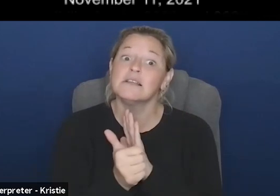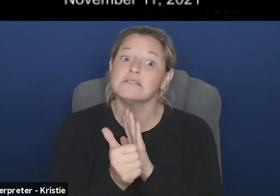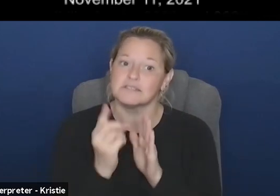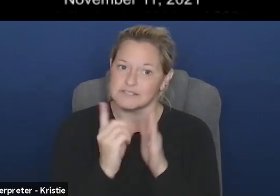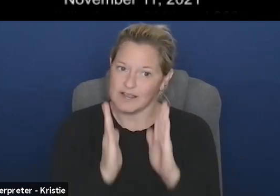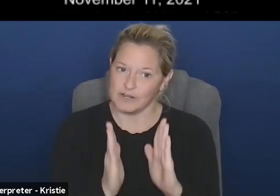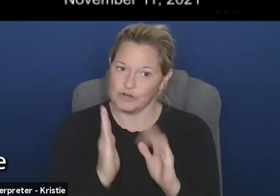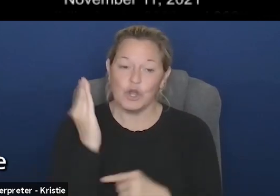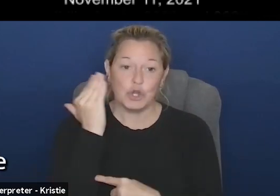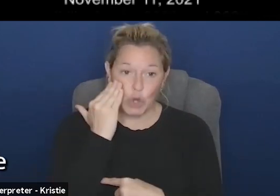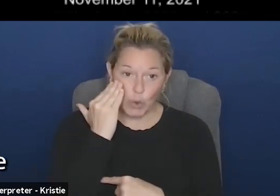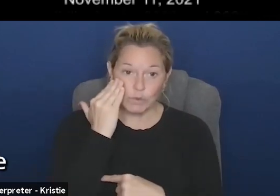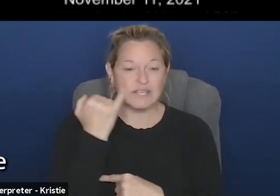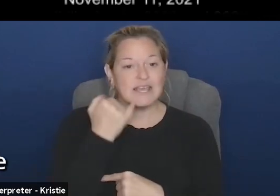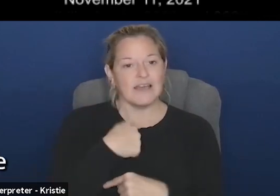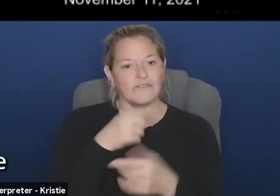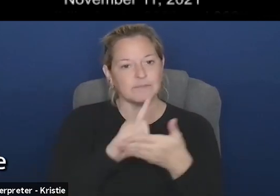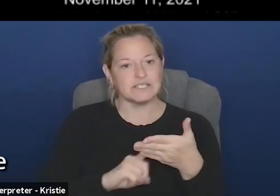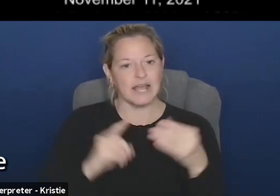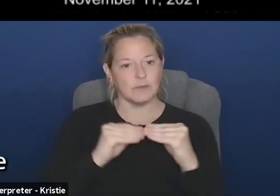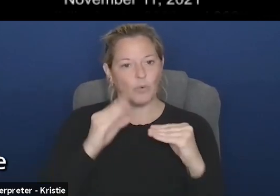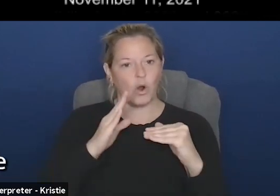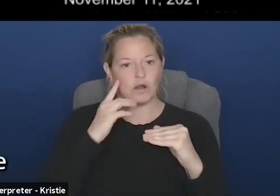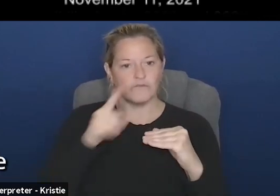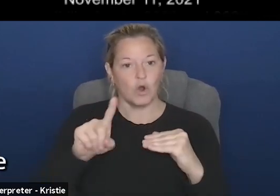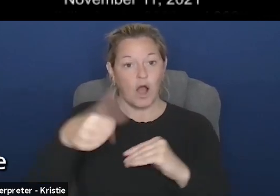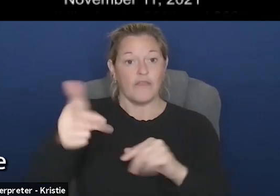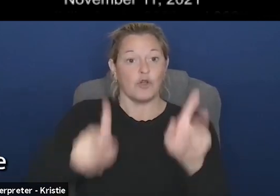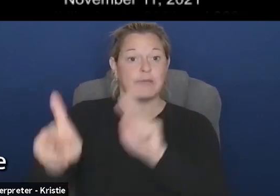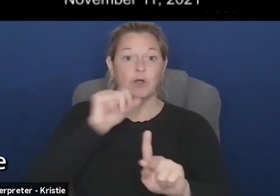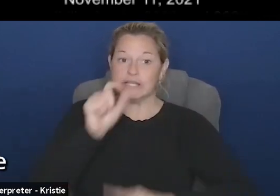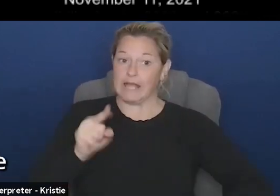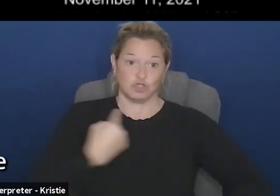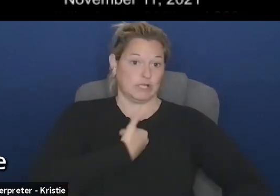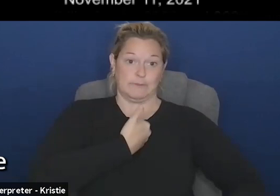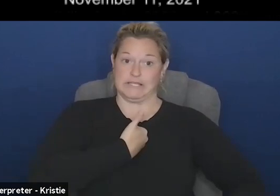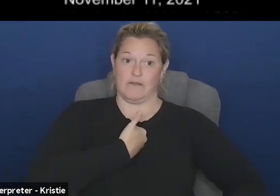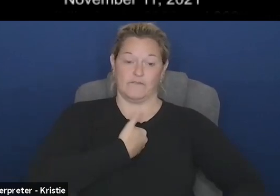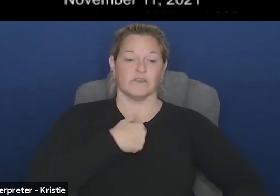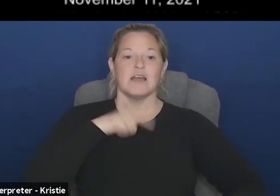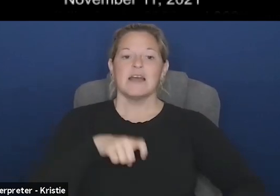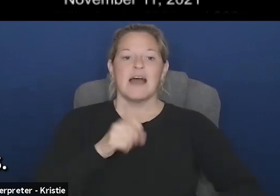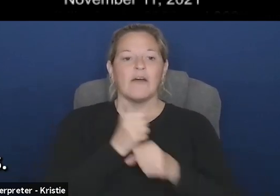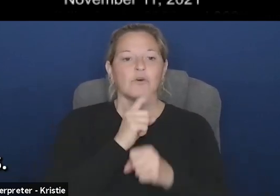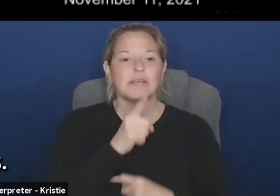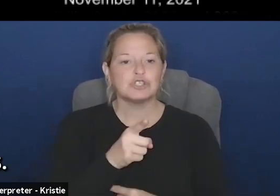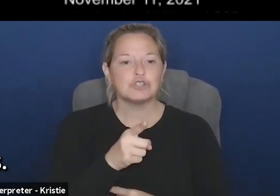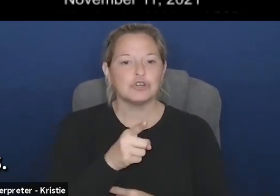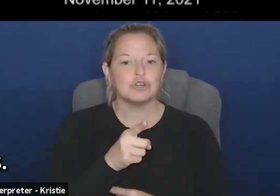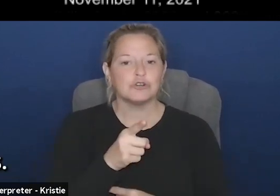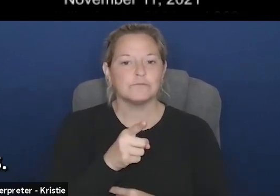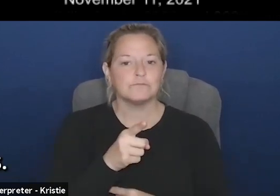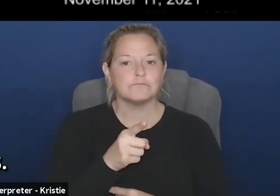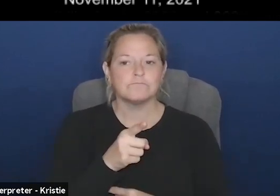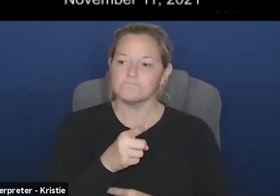that if you're designing something for more than just yourself, that you need to make sure that you need to validate